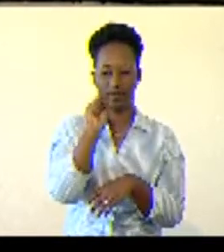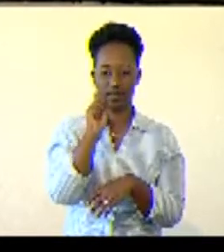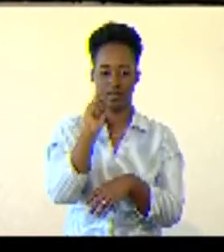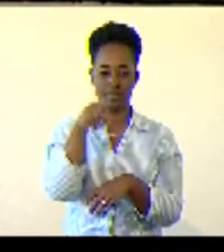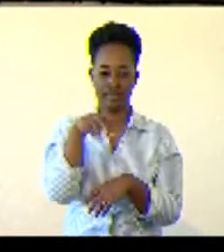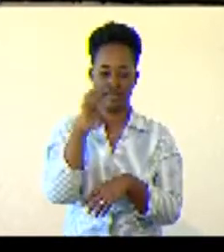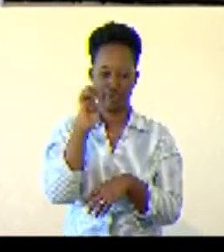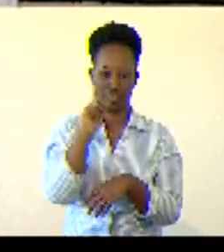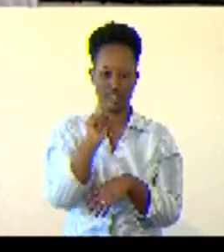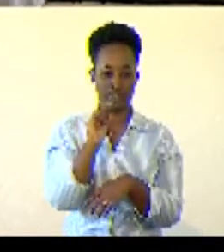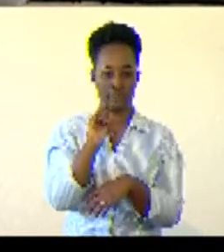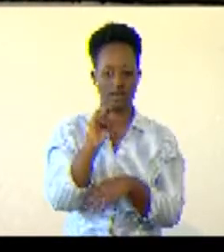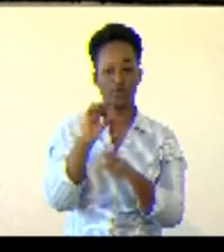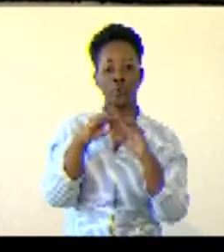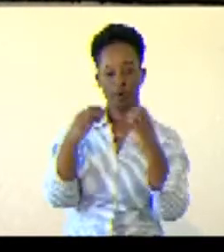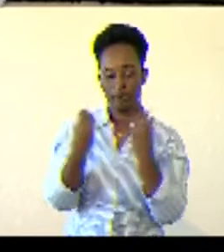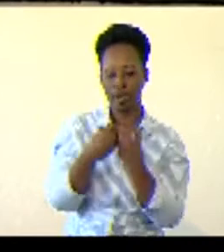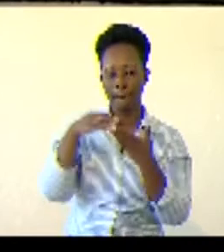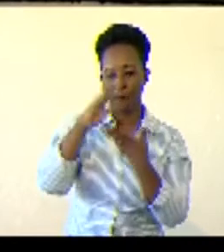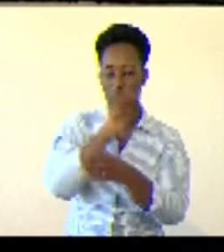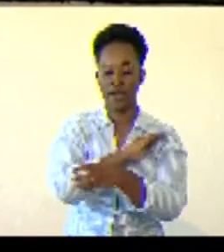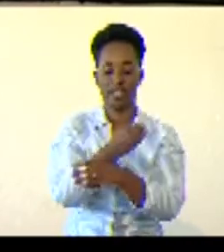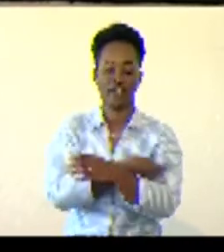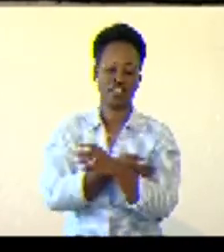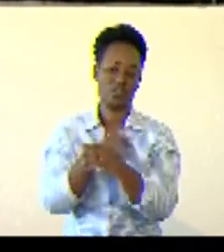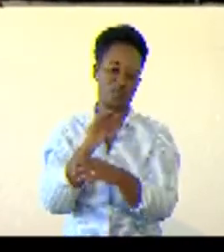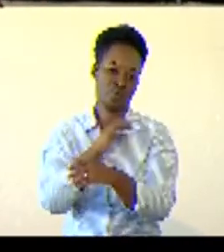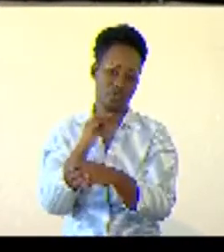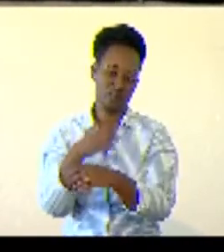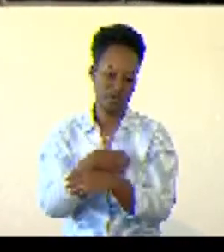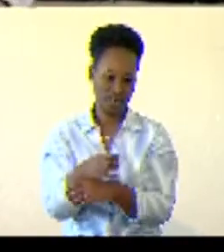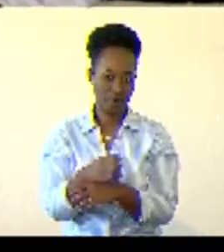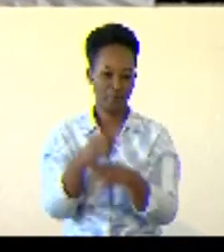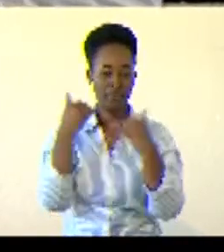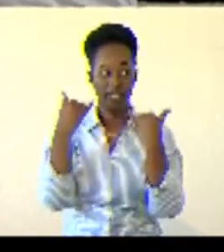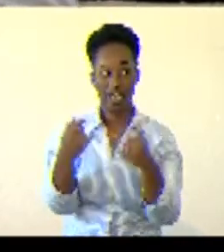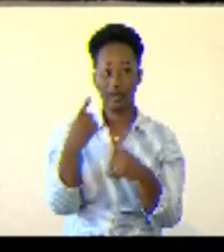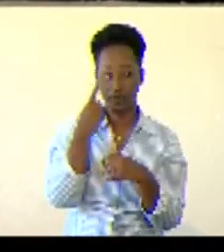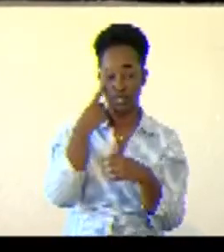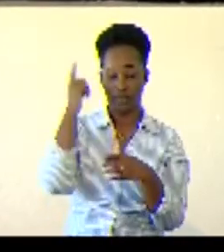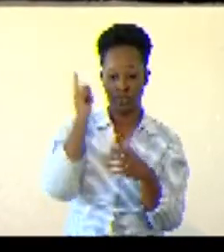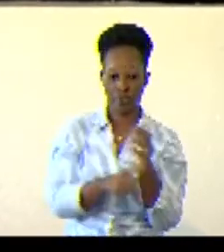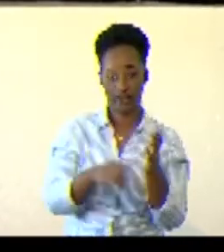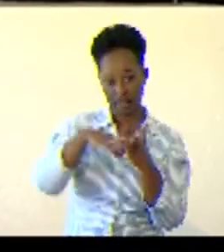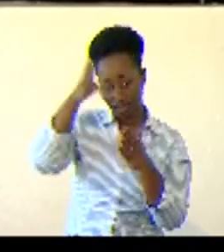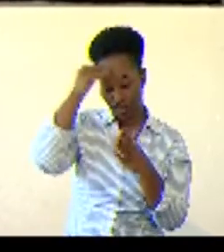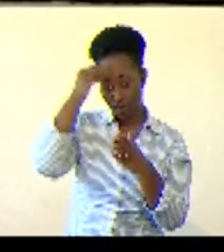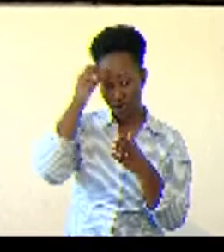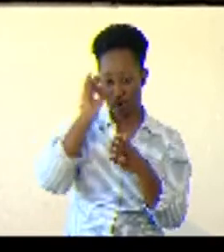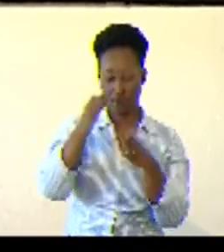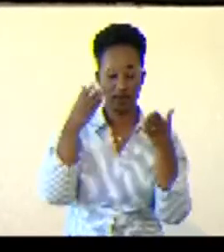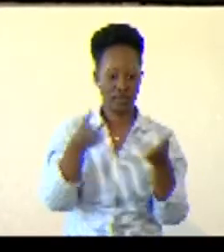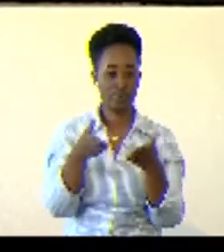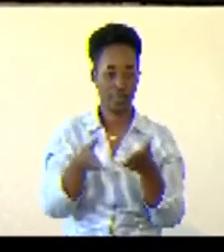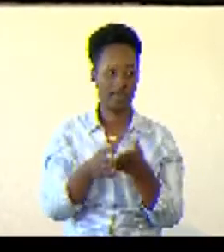third phosphate group is more energy rich. So let's go to what the lesson of today,